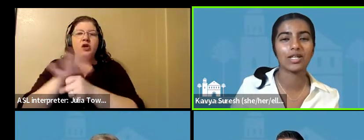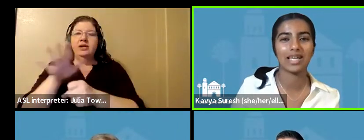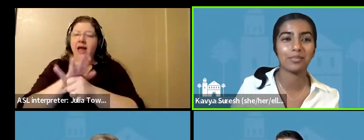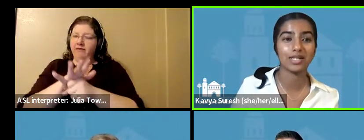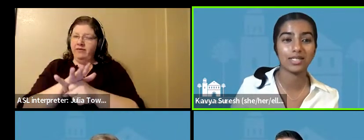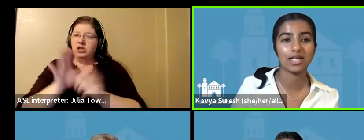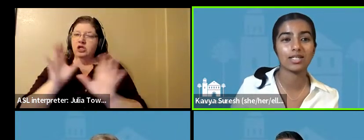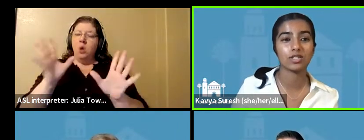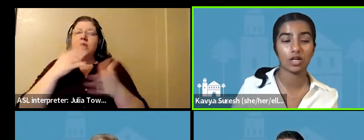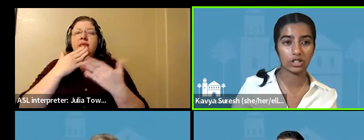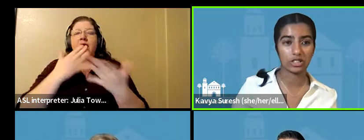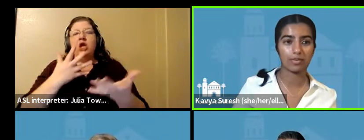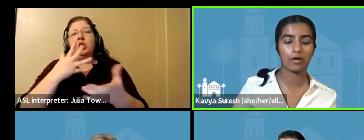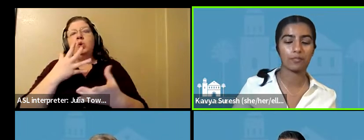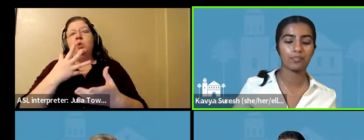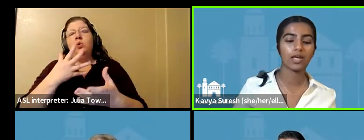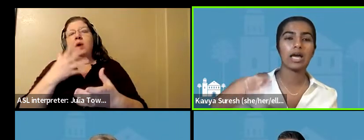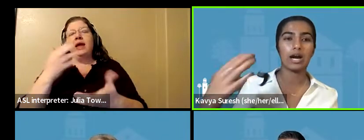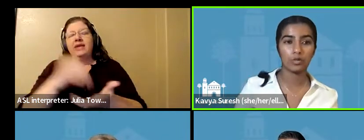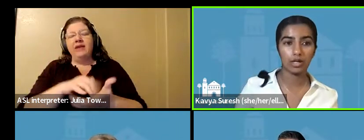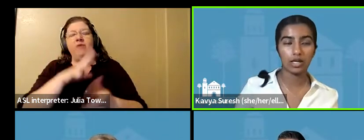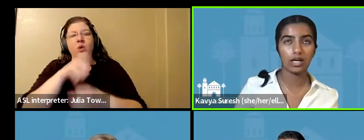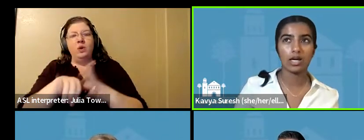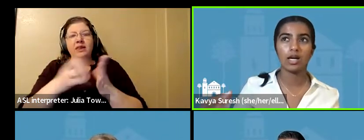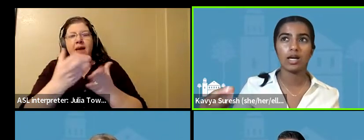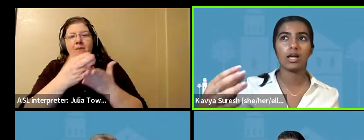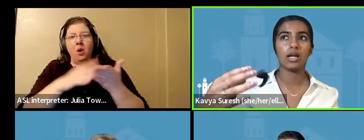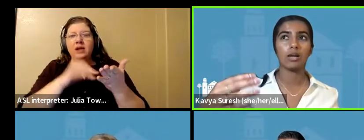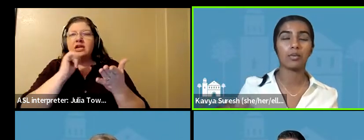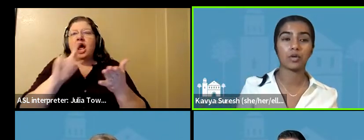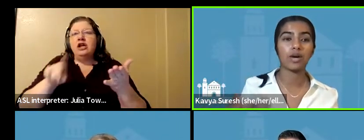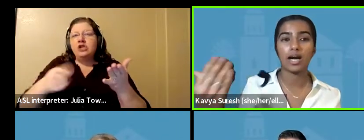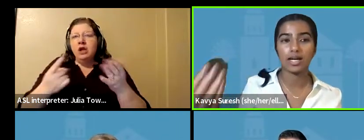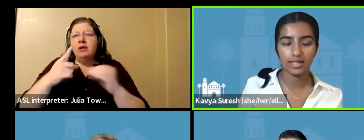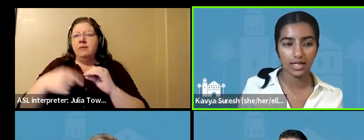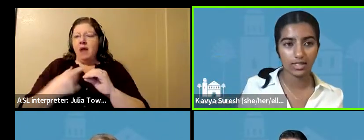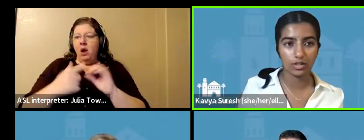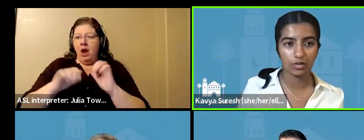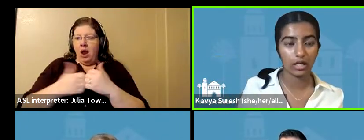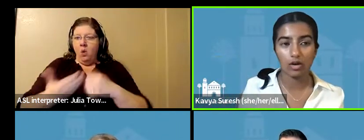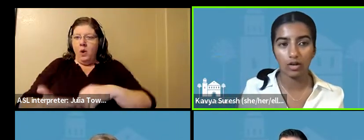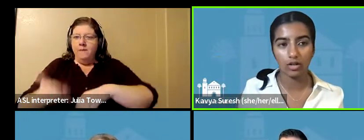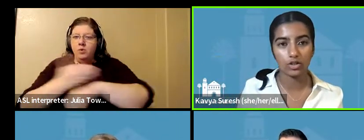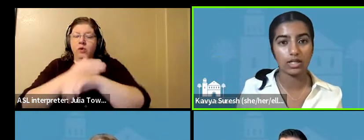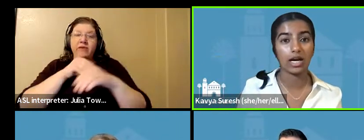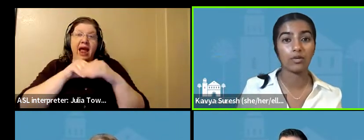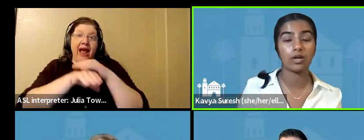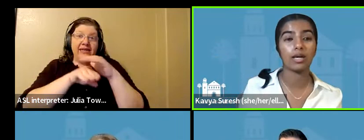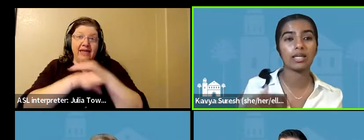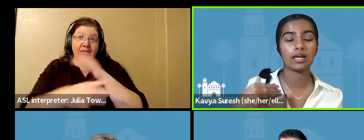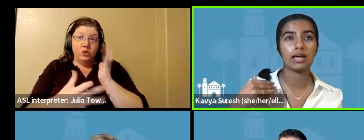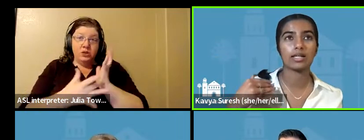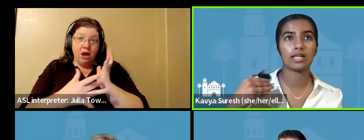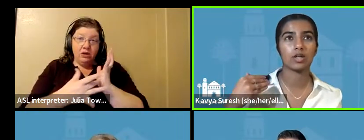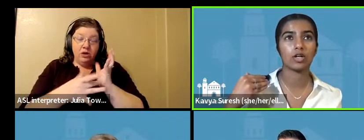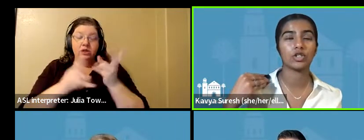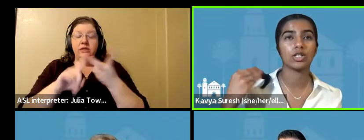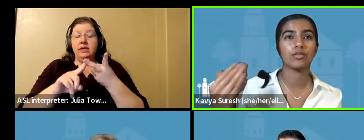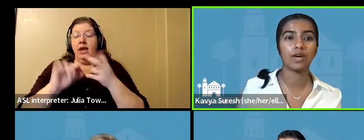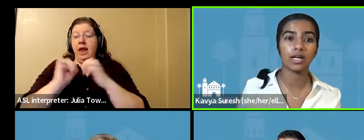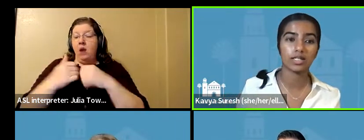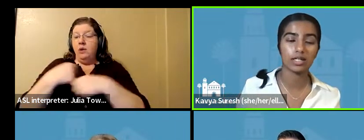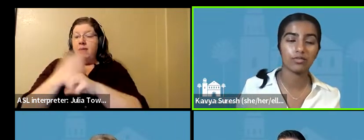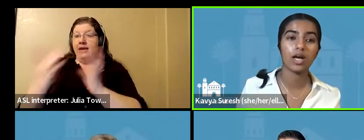for including that piece, that it's not just about how do we improve access to technology, how do we make